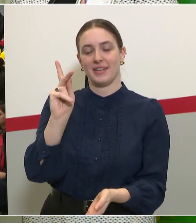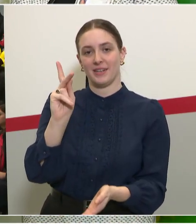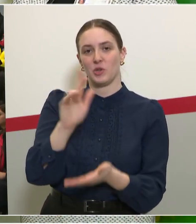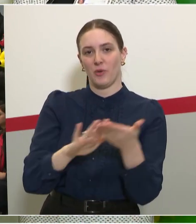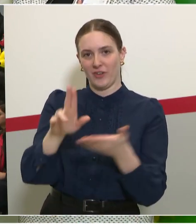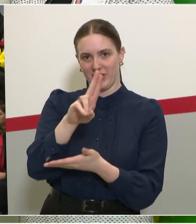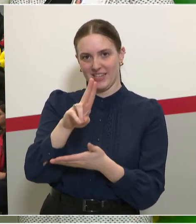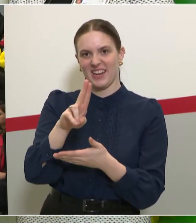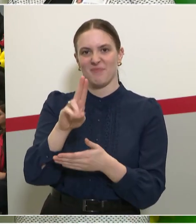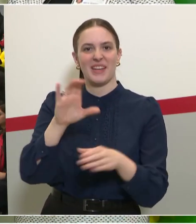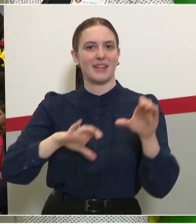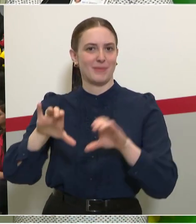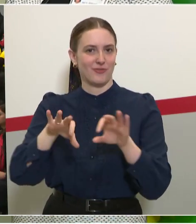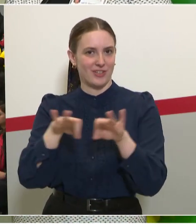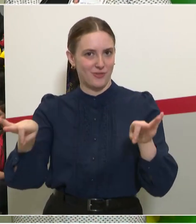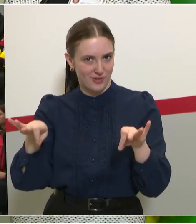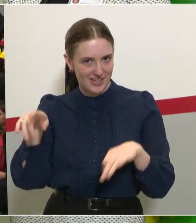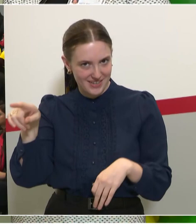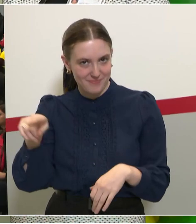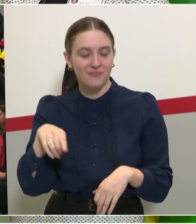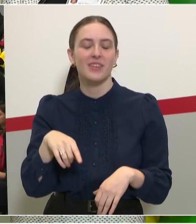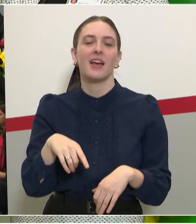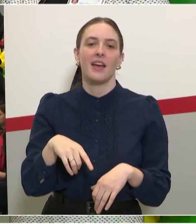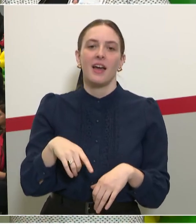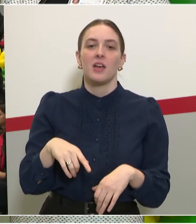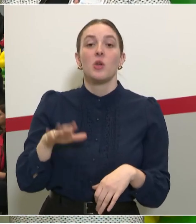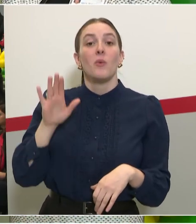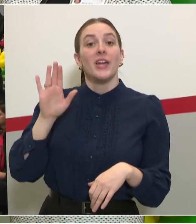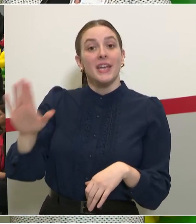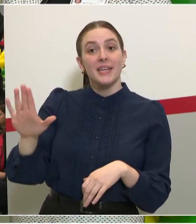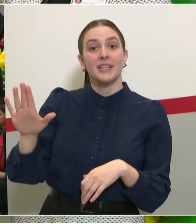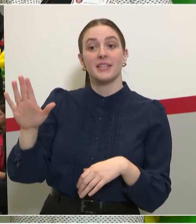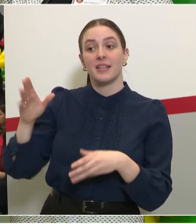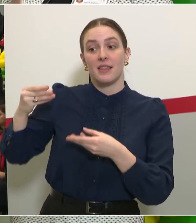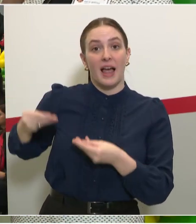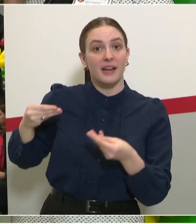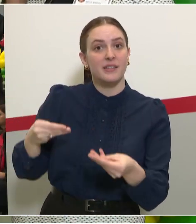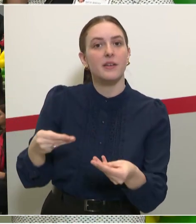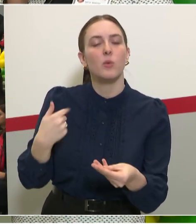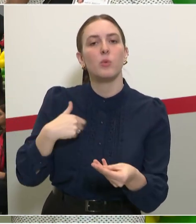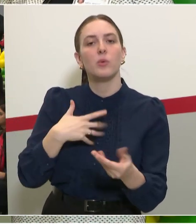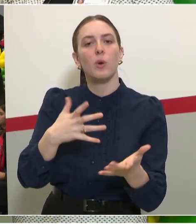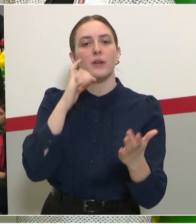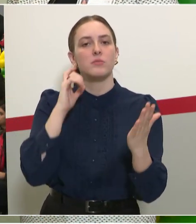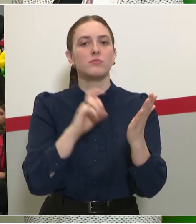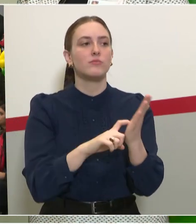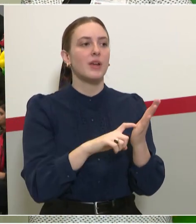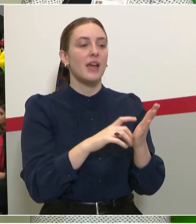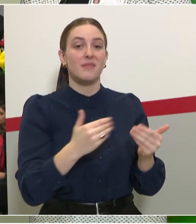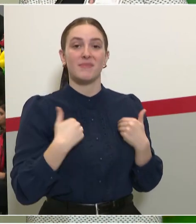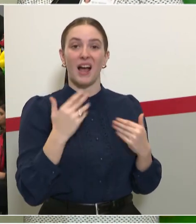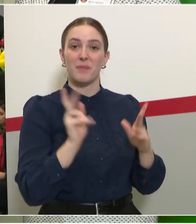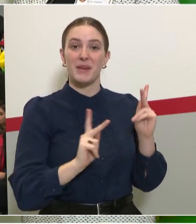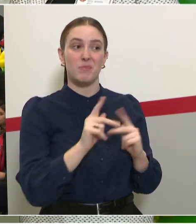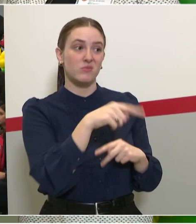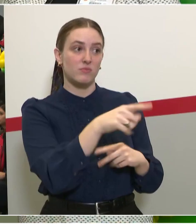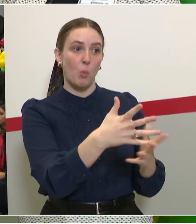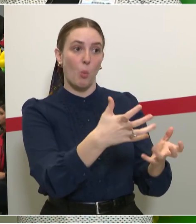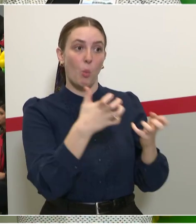so in honor of his education and his legacy, we wanted to make sure that any young person who wants to